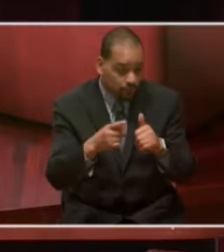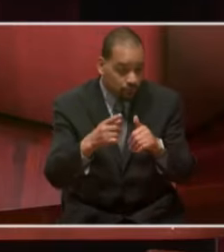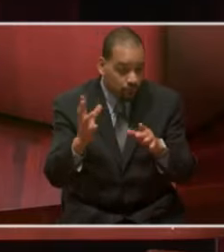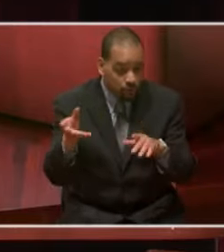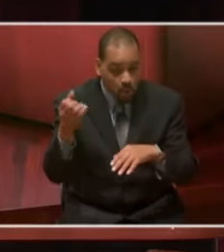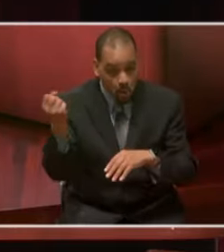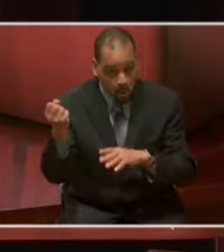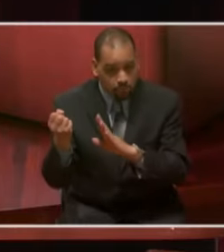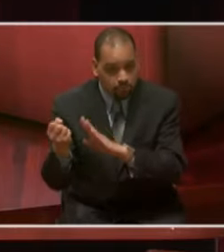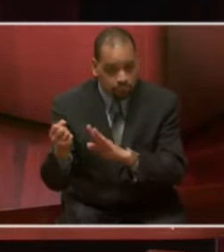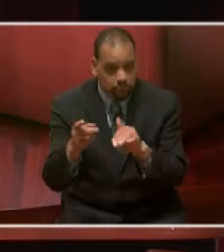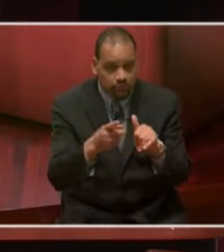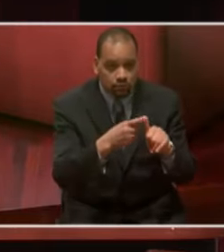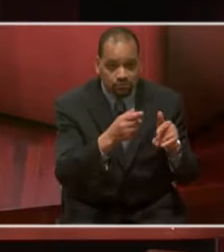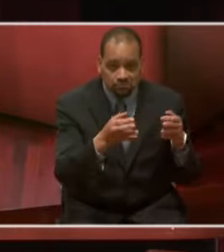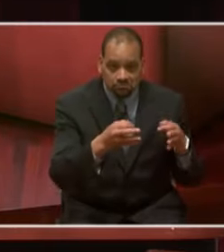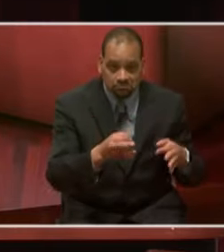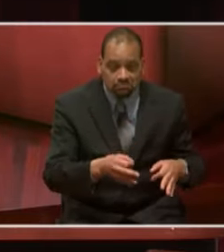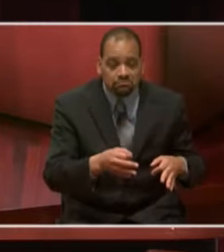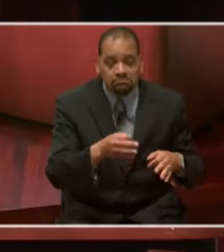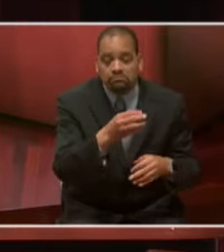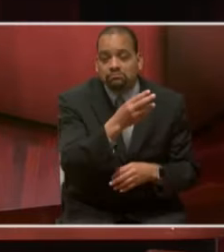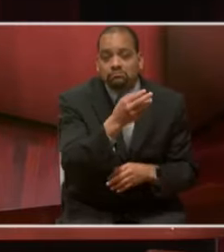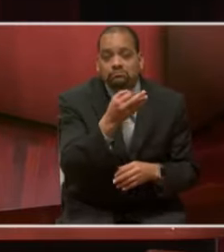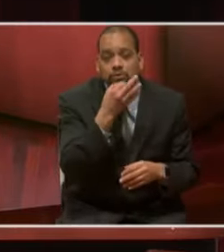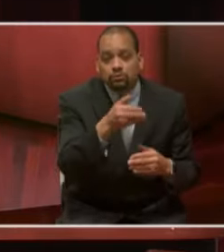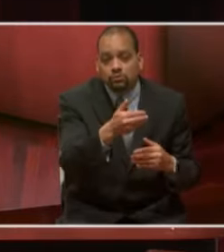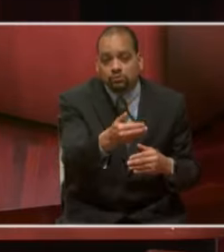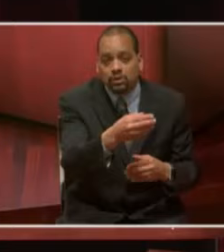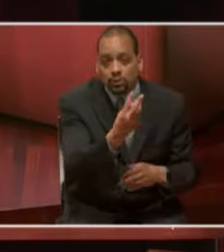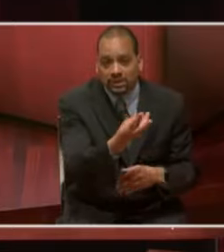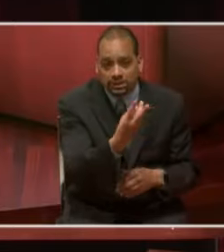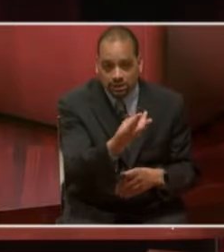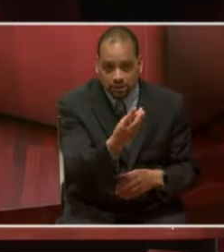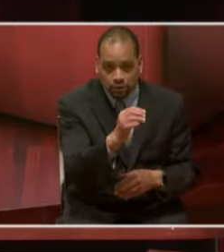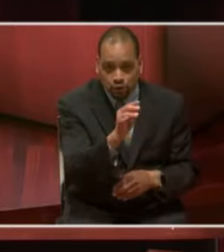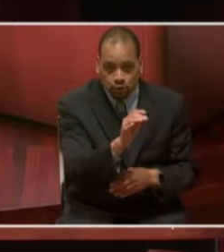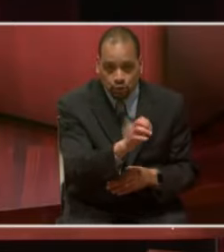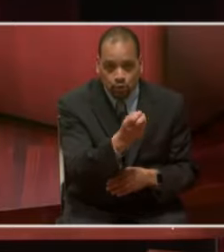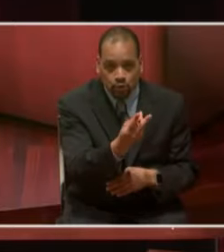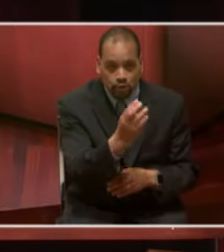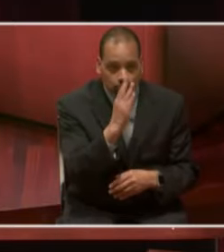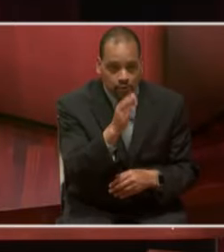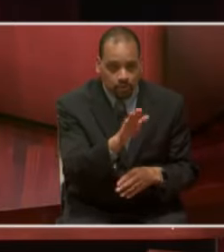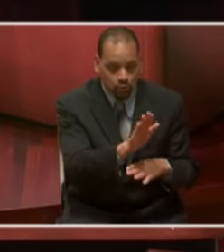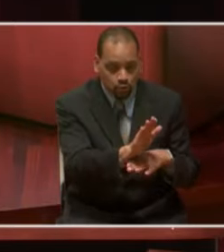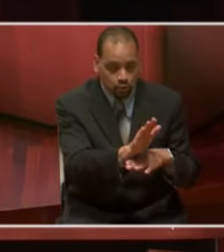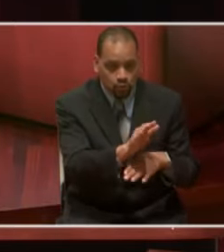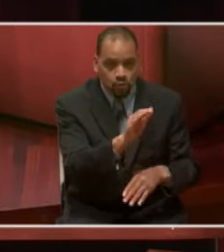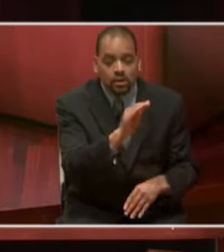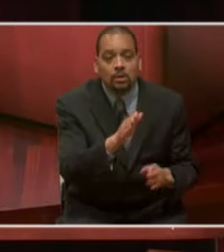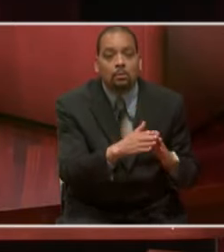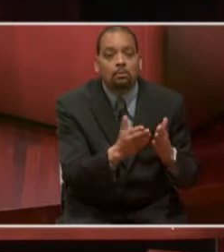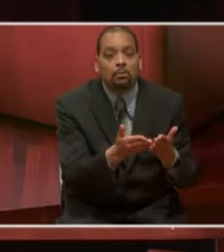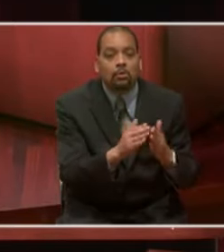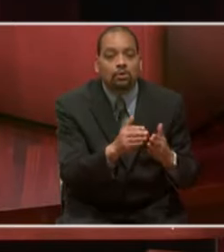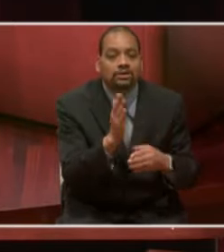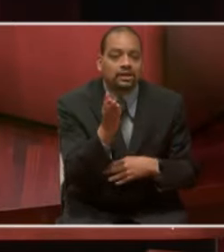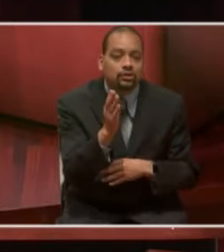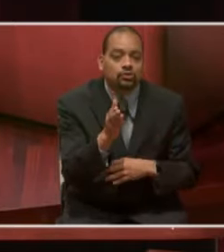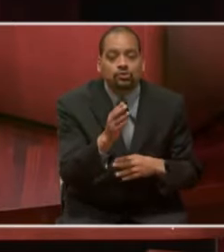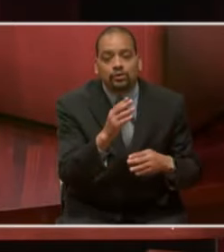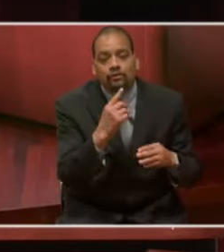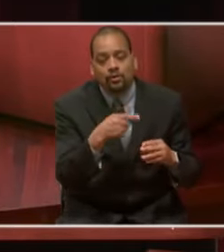book signed by the congressman available for purchase in the lobby. And the congressman has graciously agreed to remain in the McGowan Theater